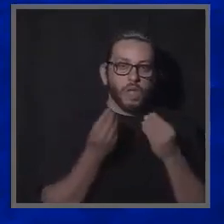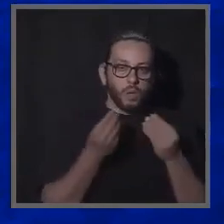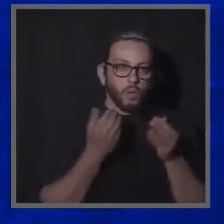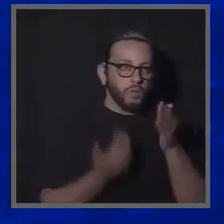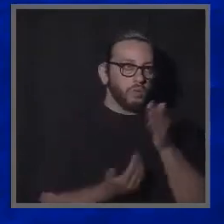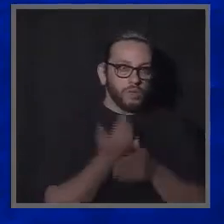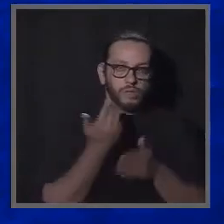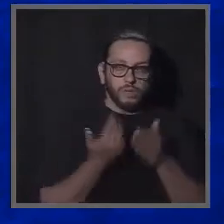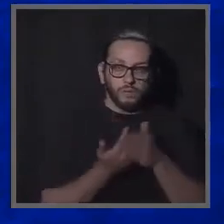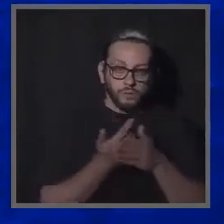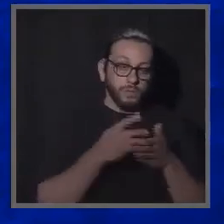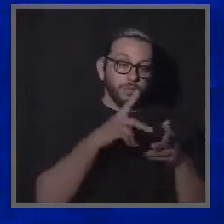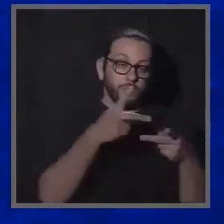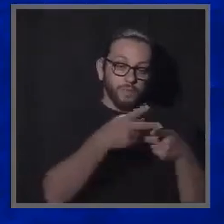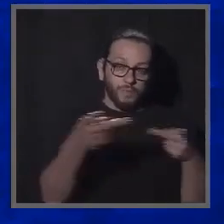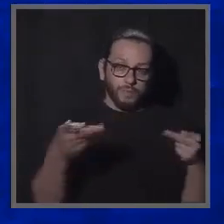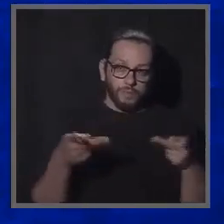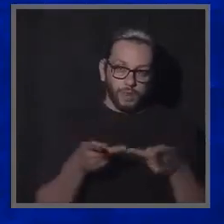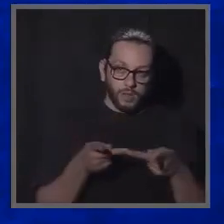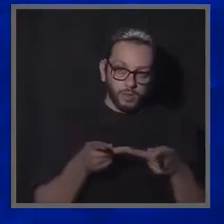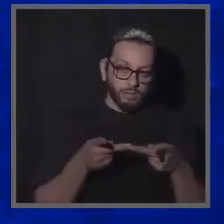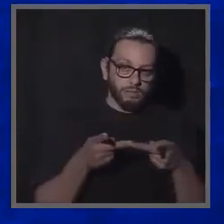Plan for the Arts already doing so